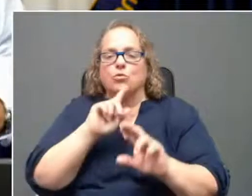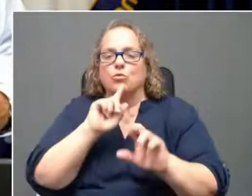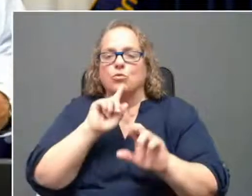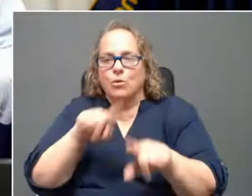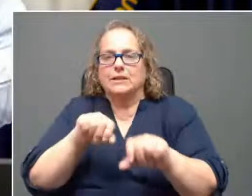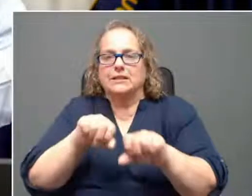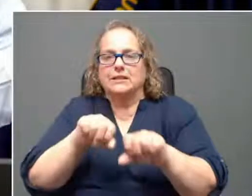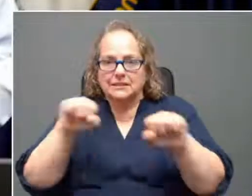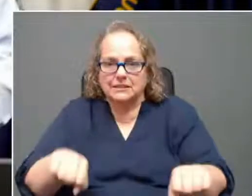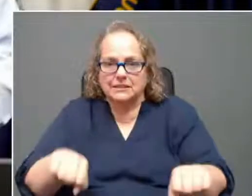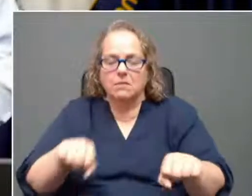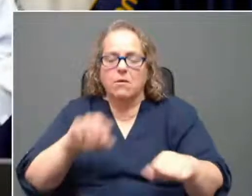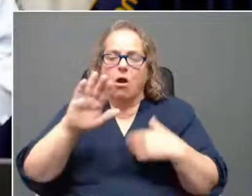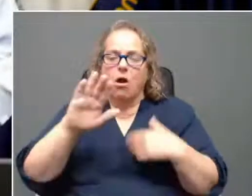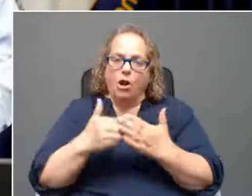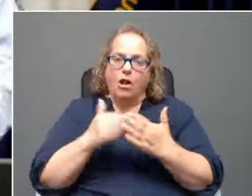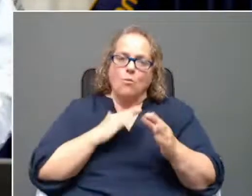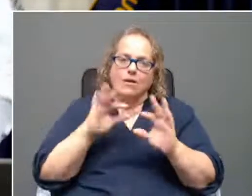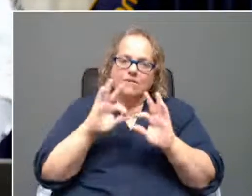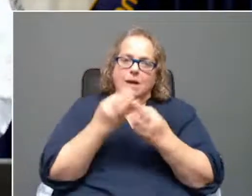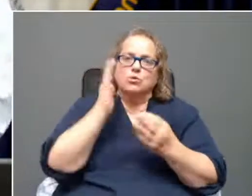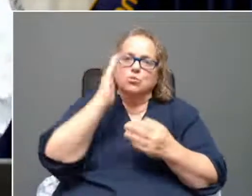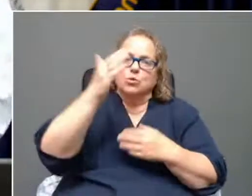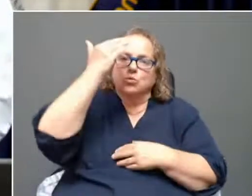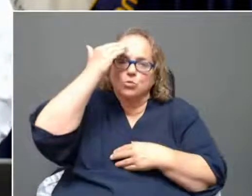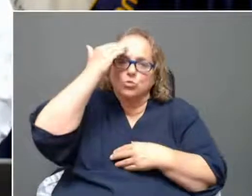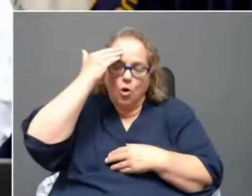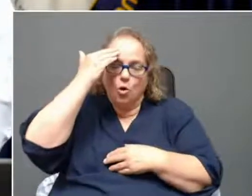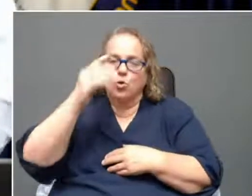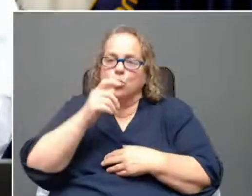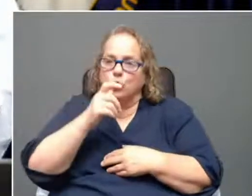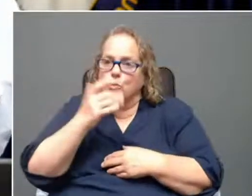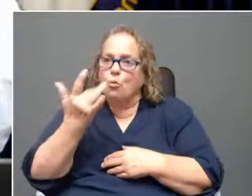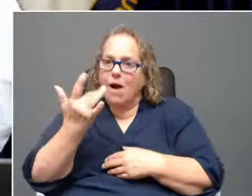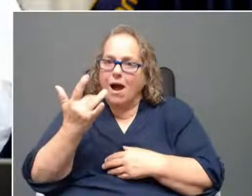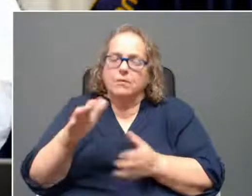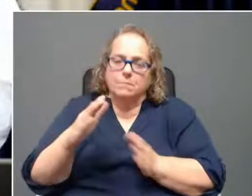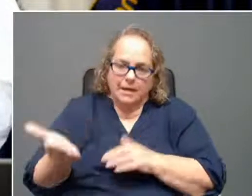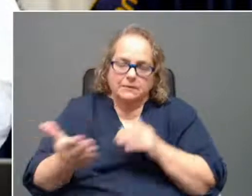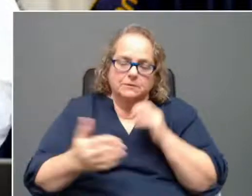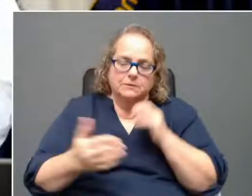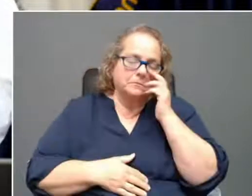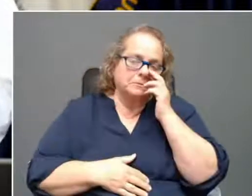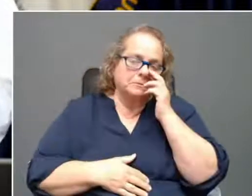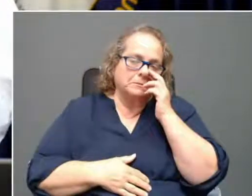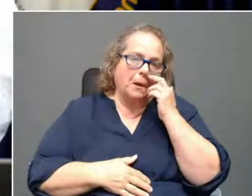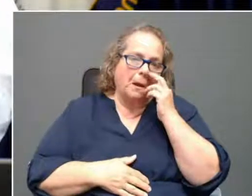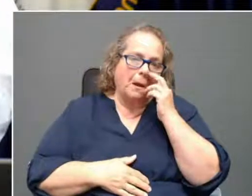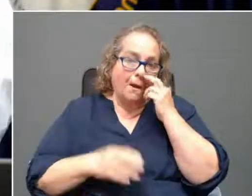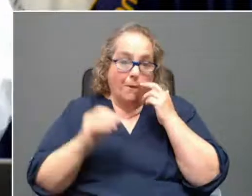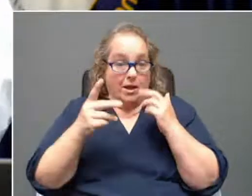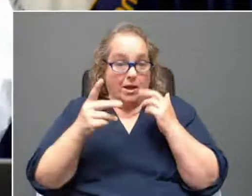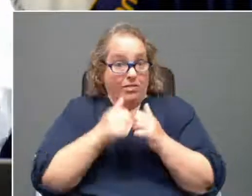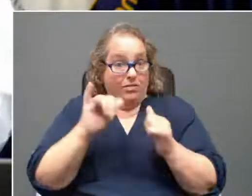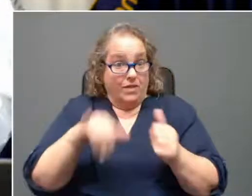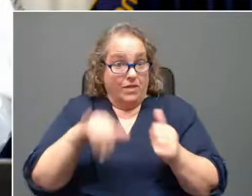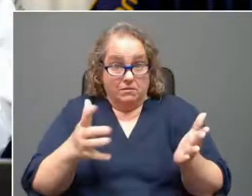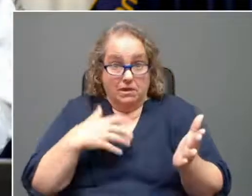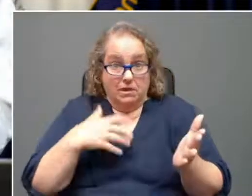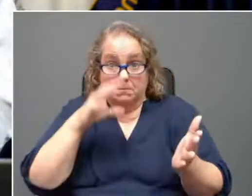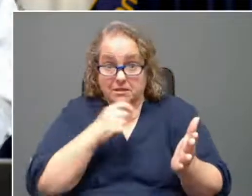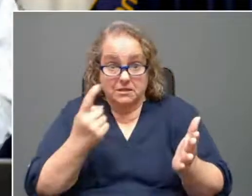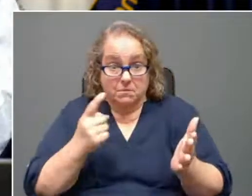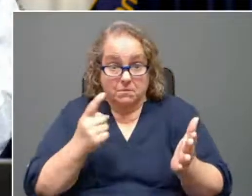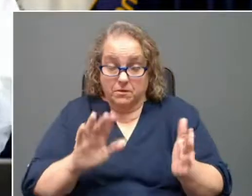of our families on the fatality side. All right, with that, unless I missed something, nope.